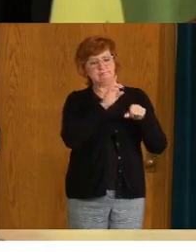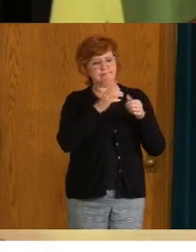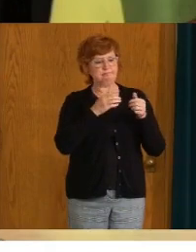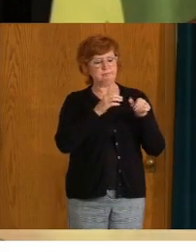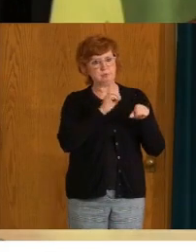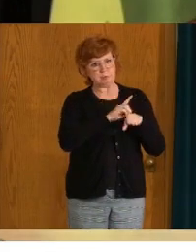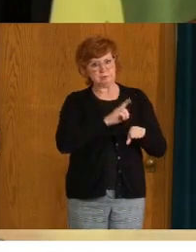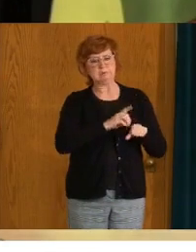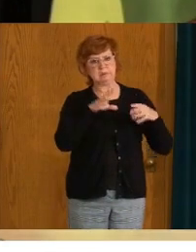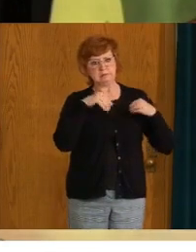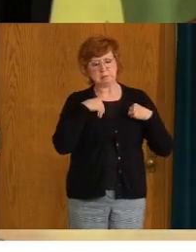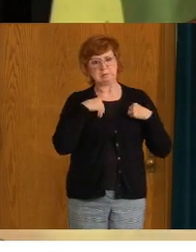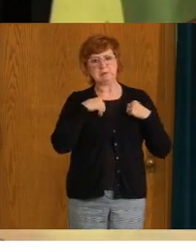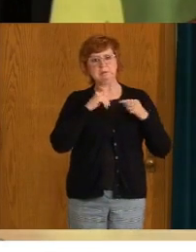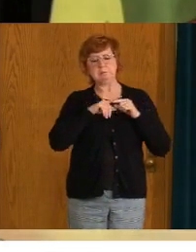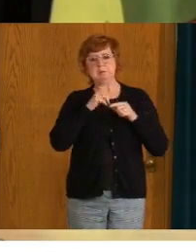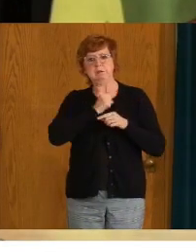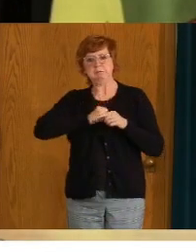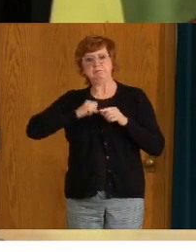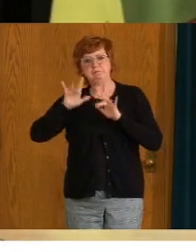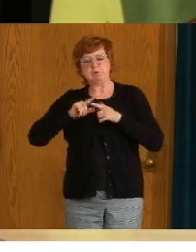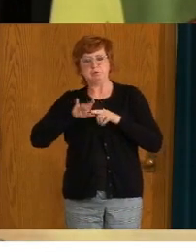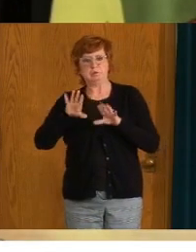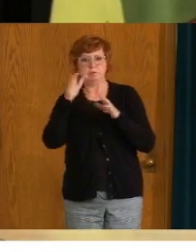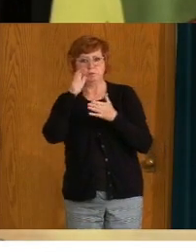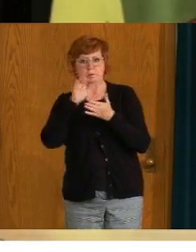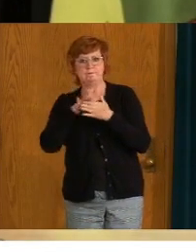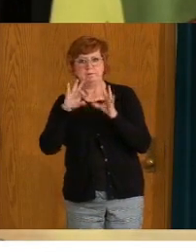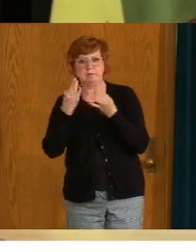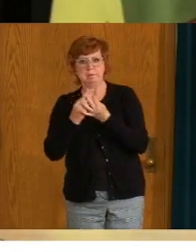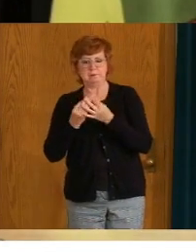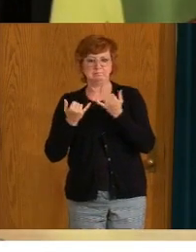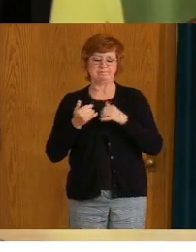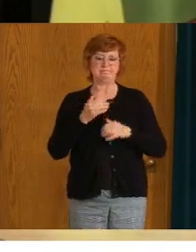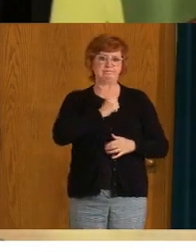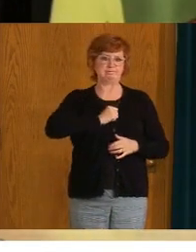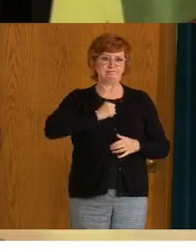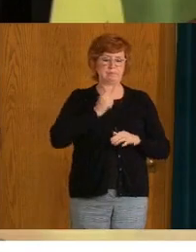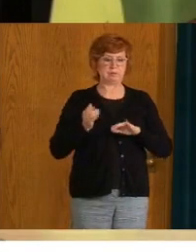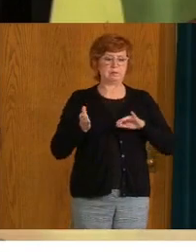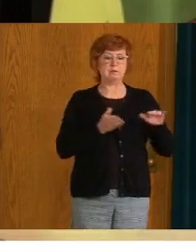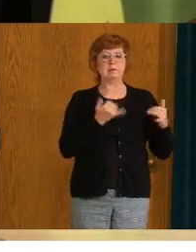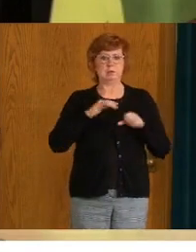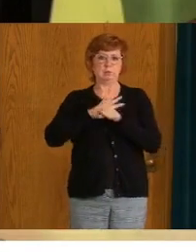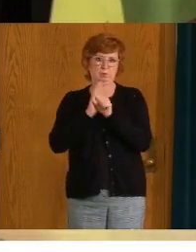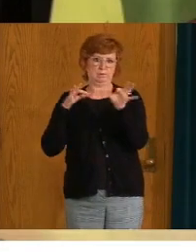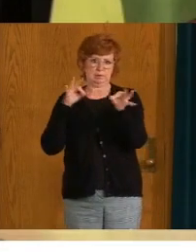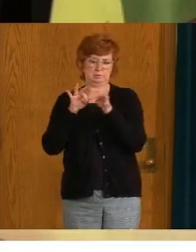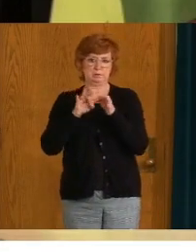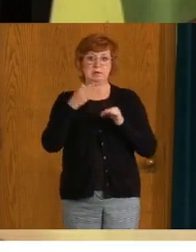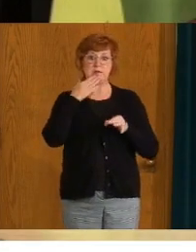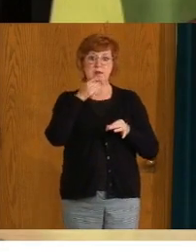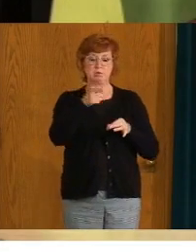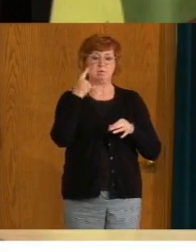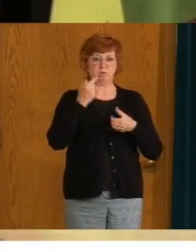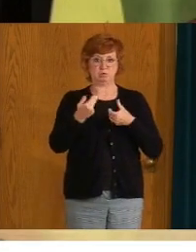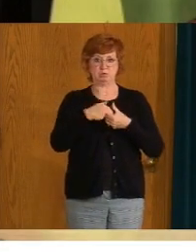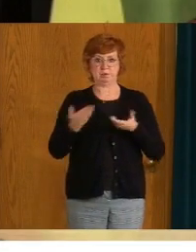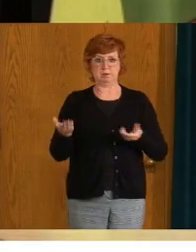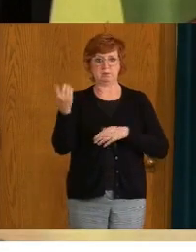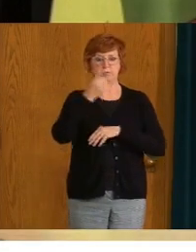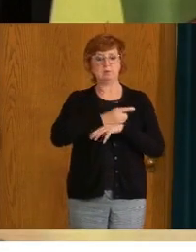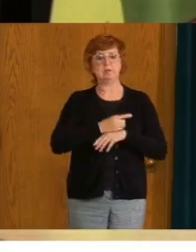Good afternoon, everyone. Thank you for joining us for this COVID update here this afternoon. In the province, things continue to move